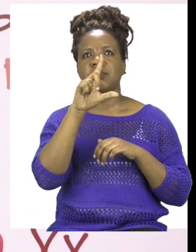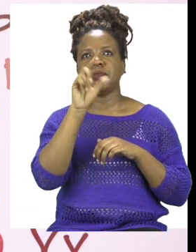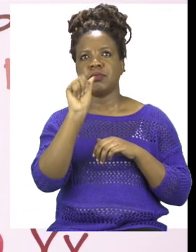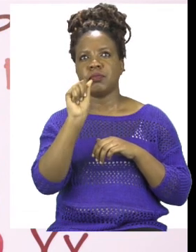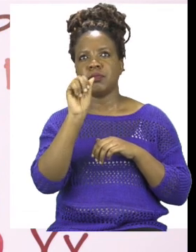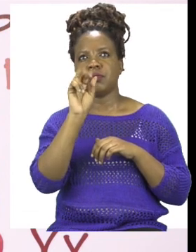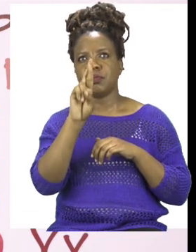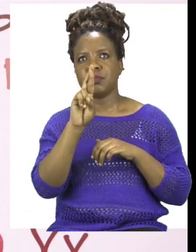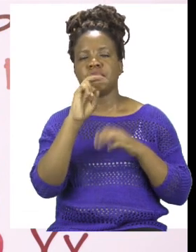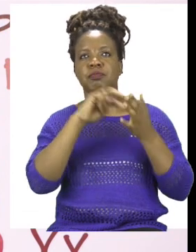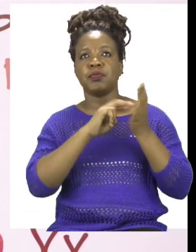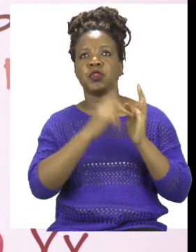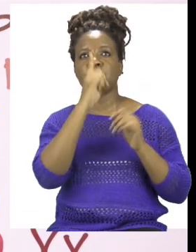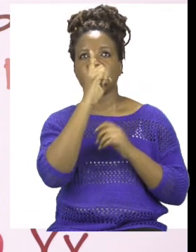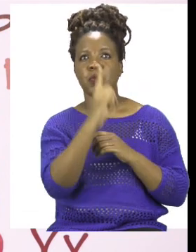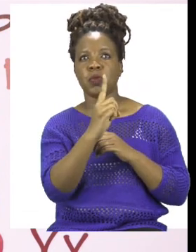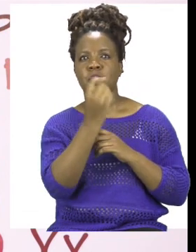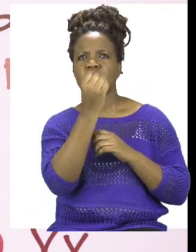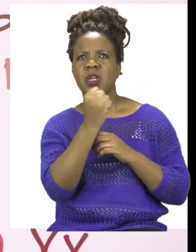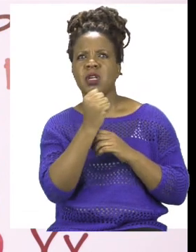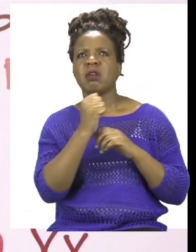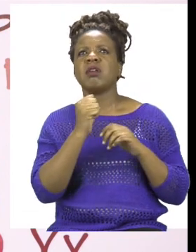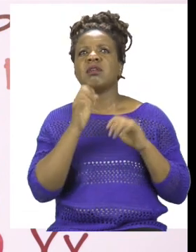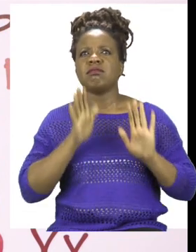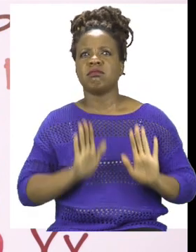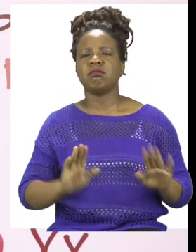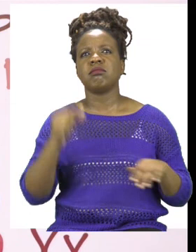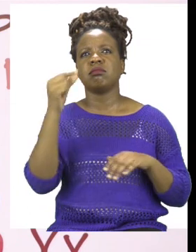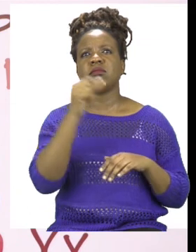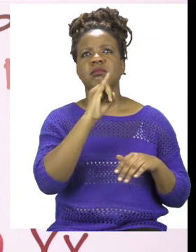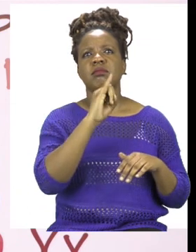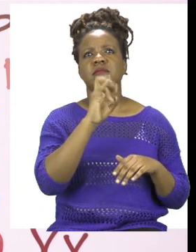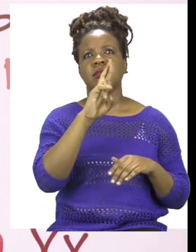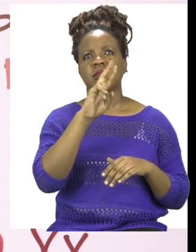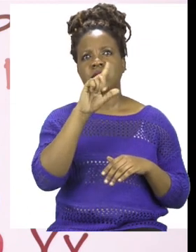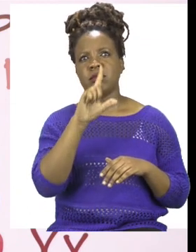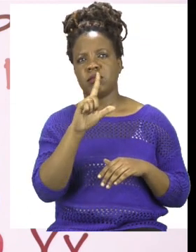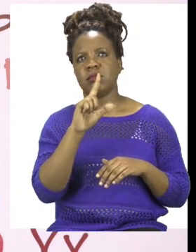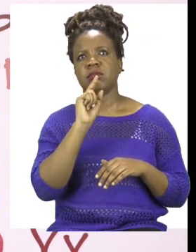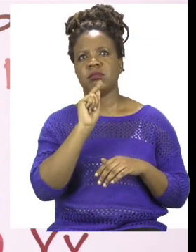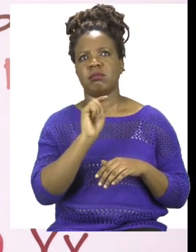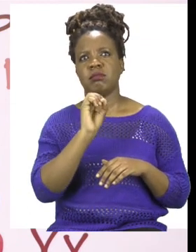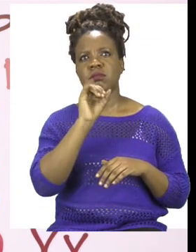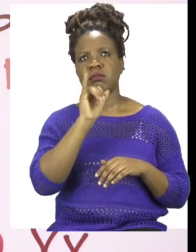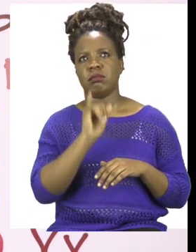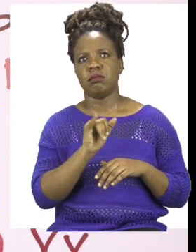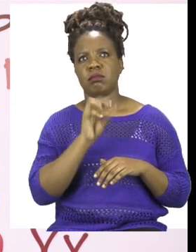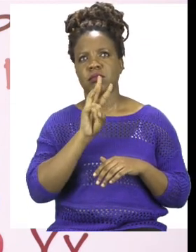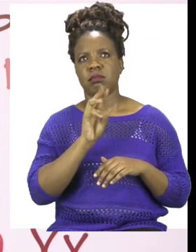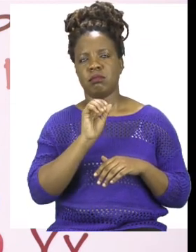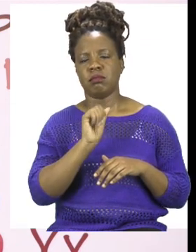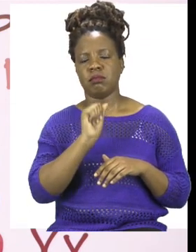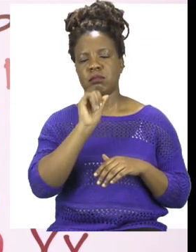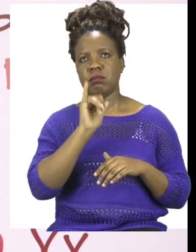are girl and toy. So, in our sentence, in order for us to complete it, we